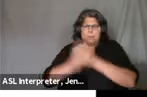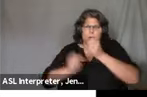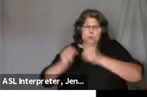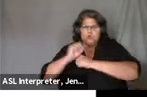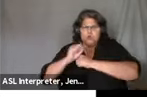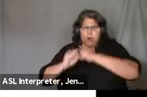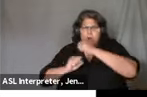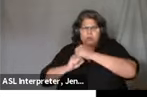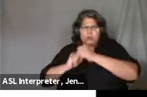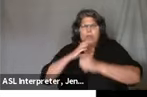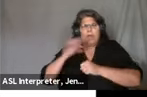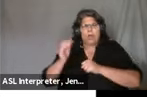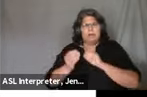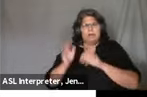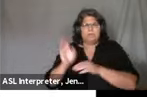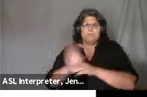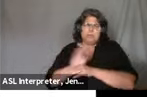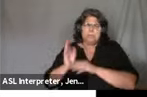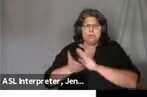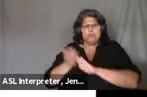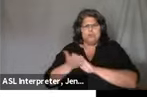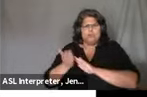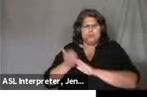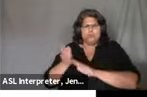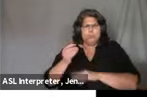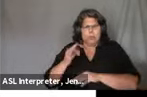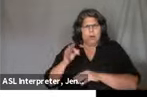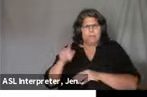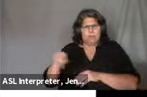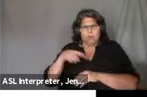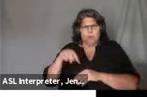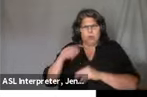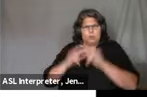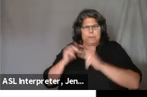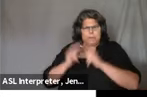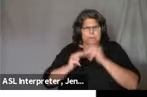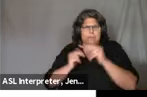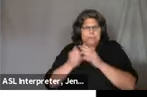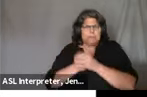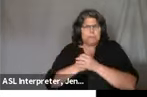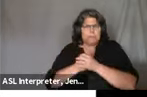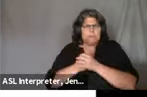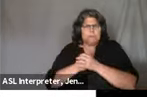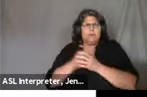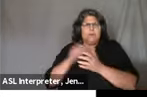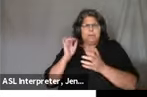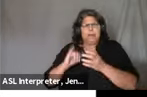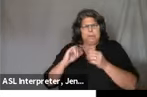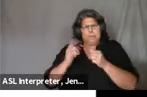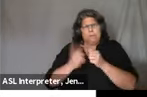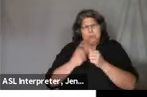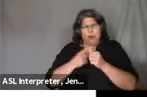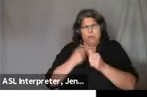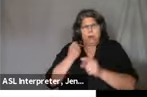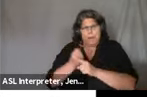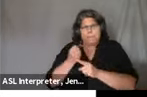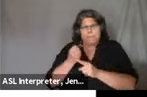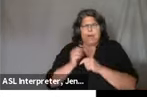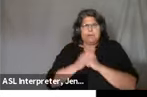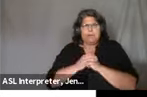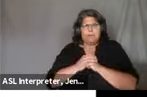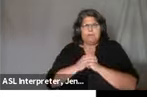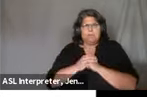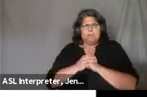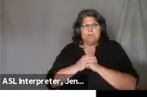the operations of those uses. So that's the primary impact. There